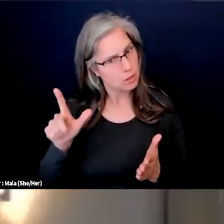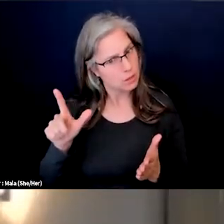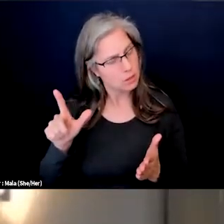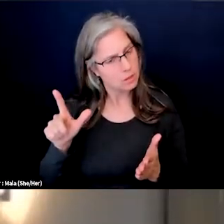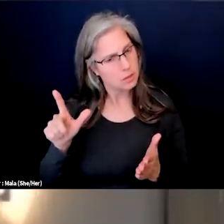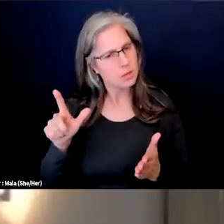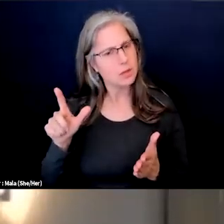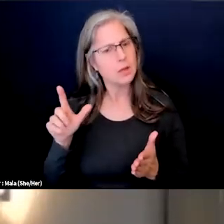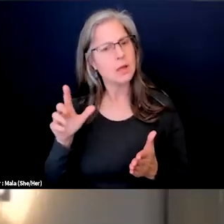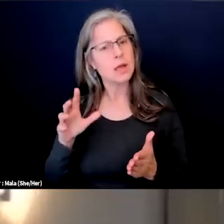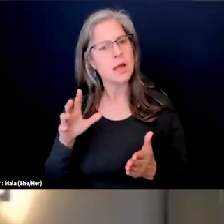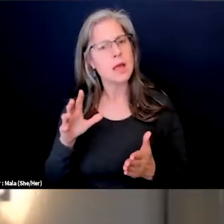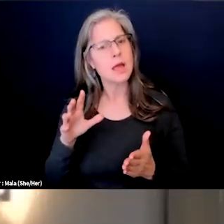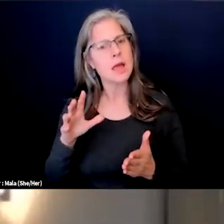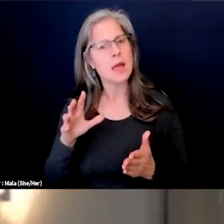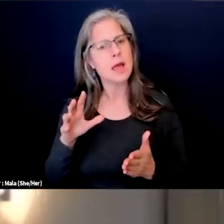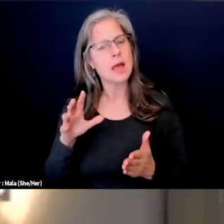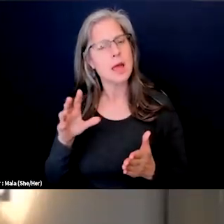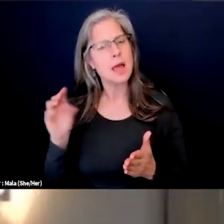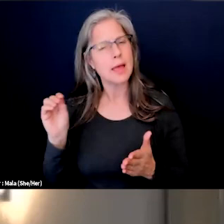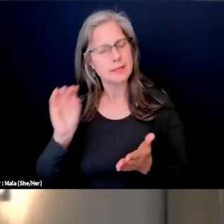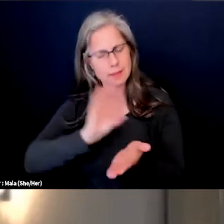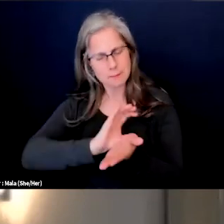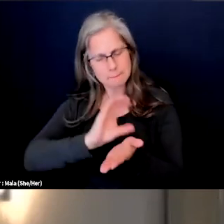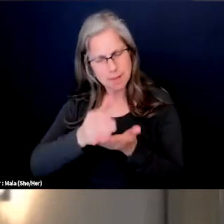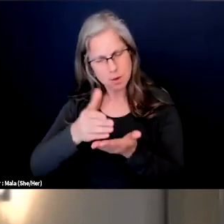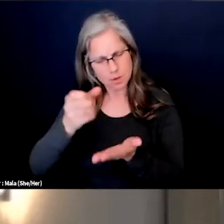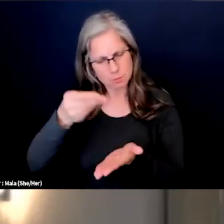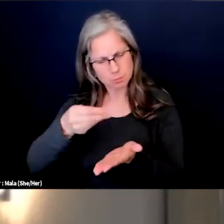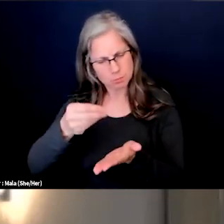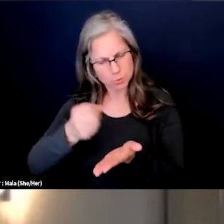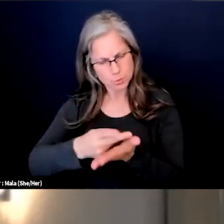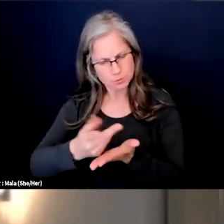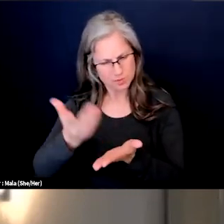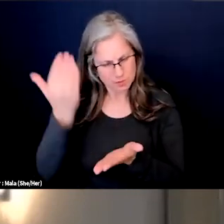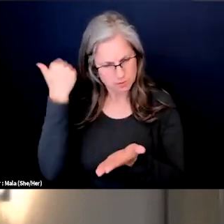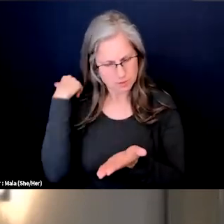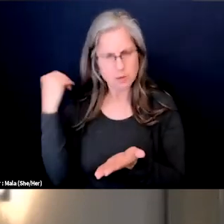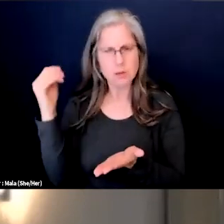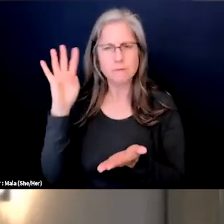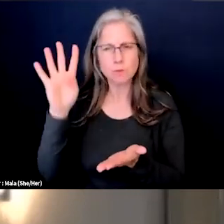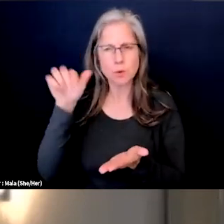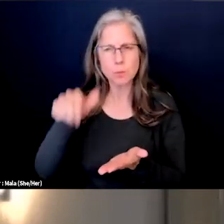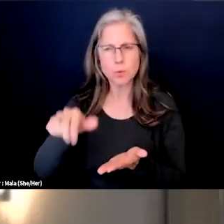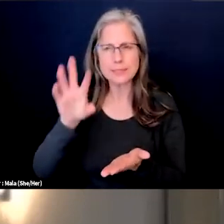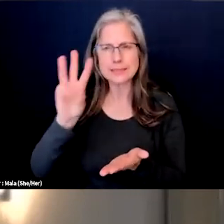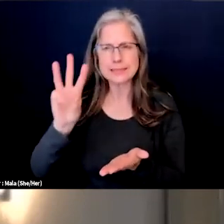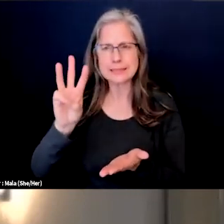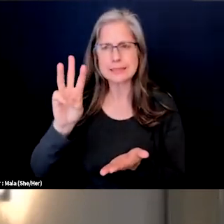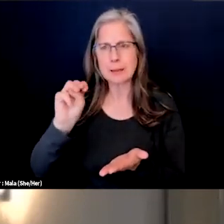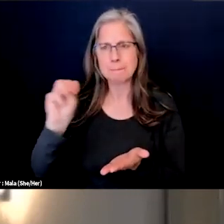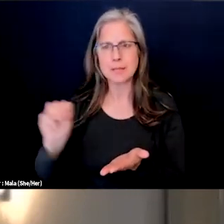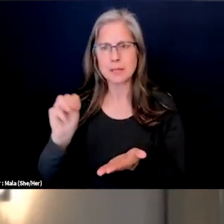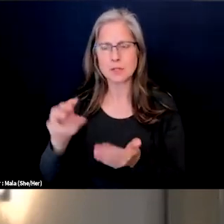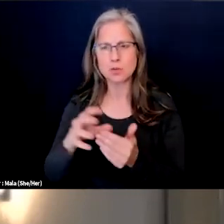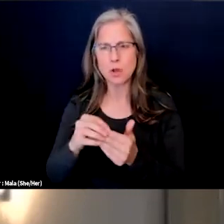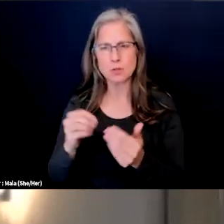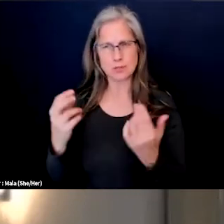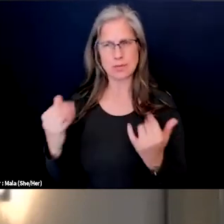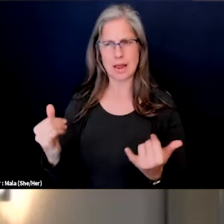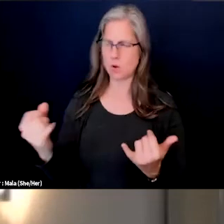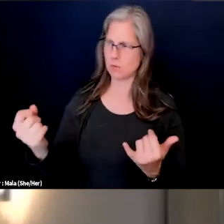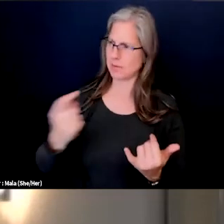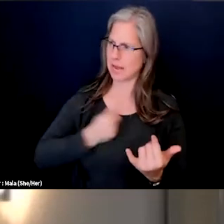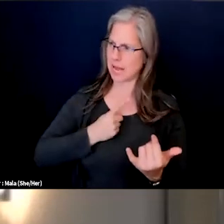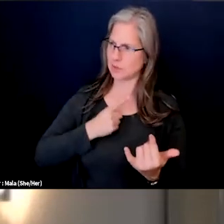And the amount that was approved back then was $4.6 million. And now we're being